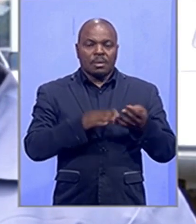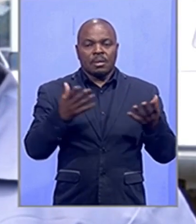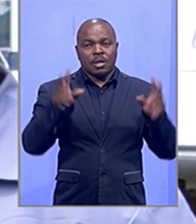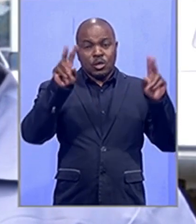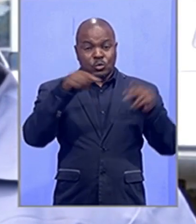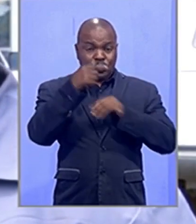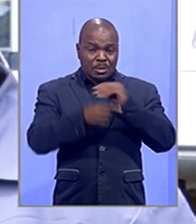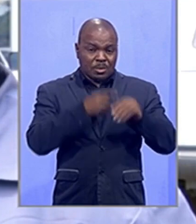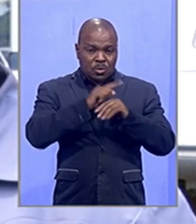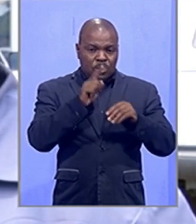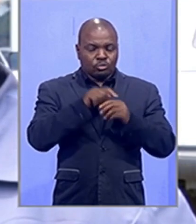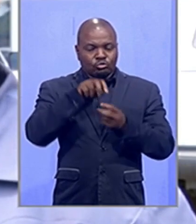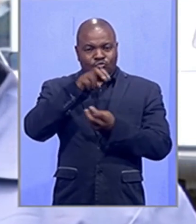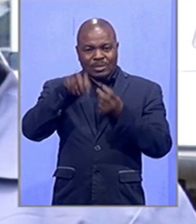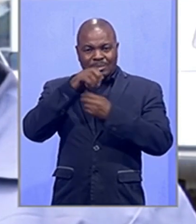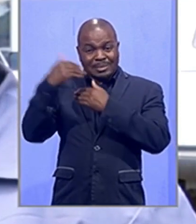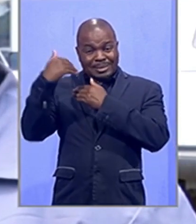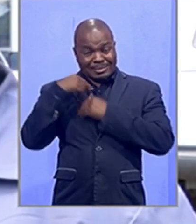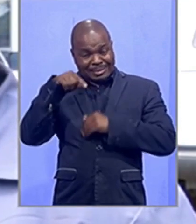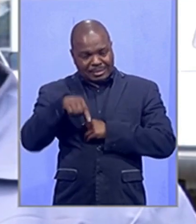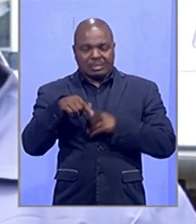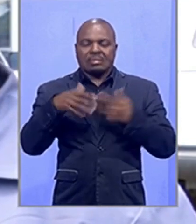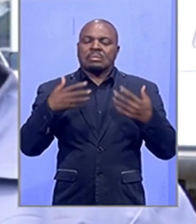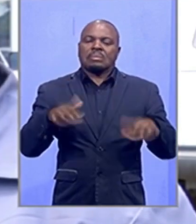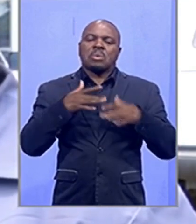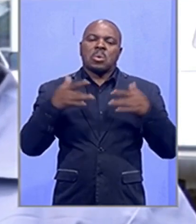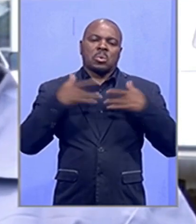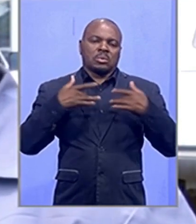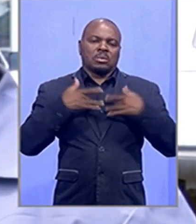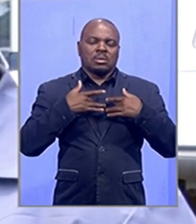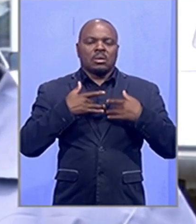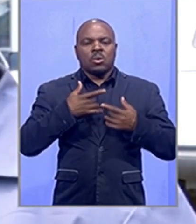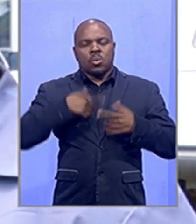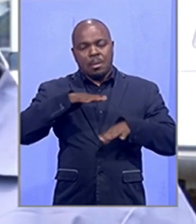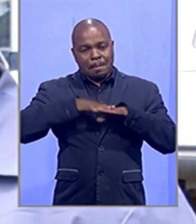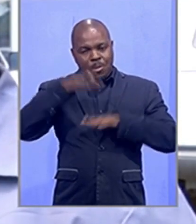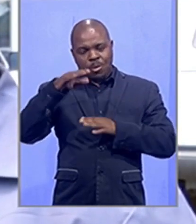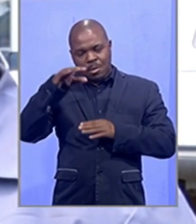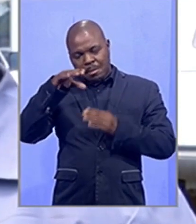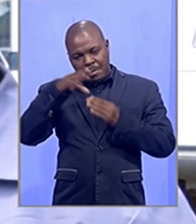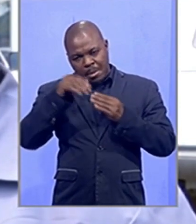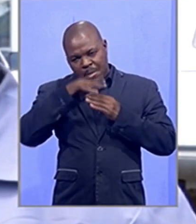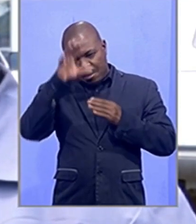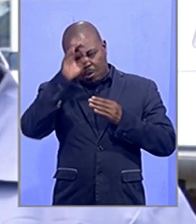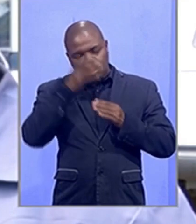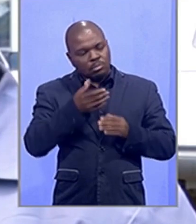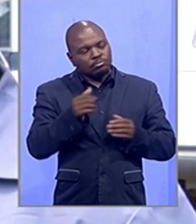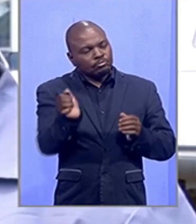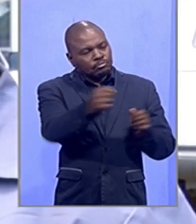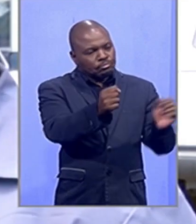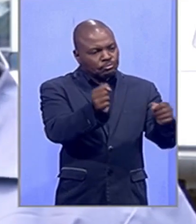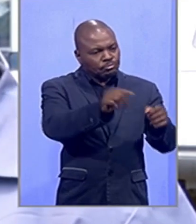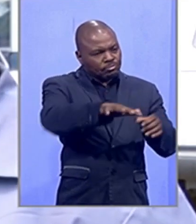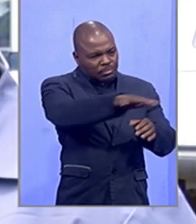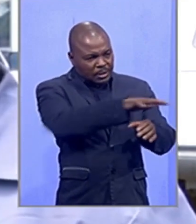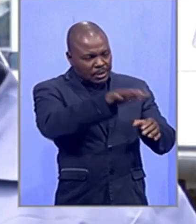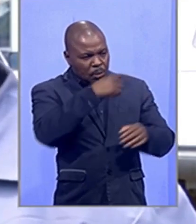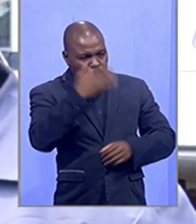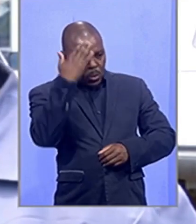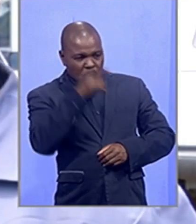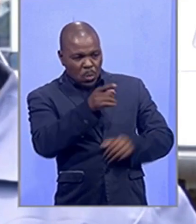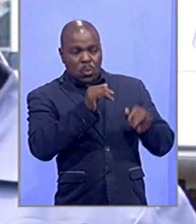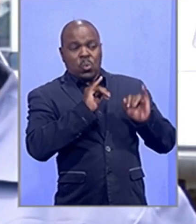issue of tourism safety, it is a concern. Then we'll deploy more members on the areas that we know that they are